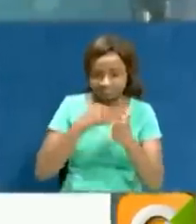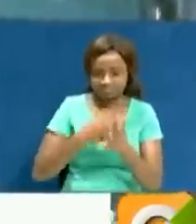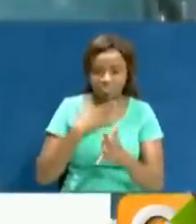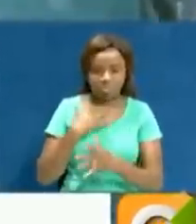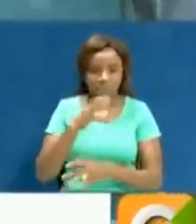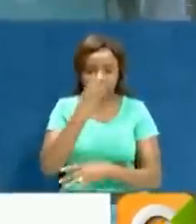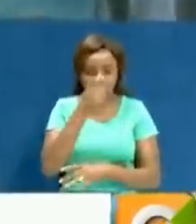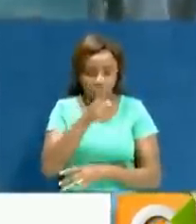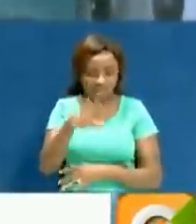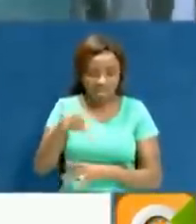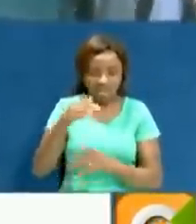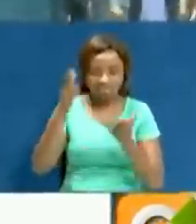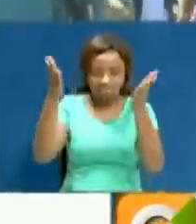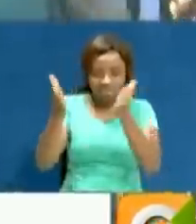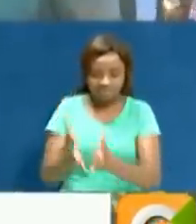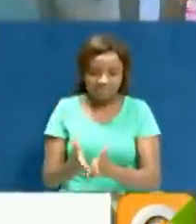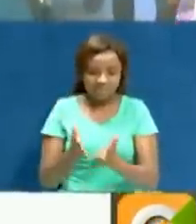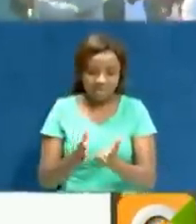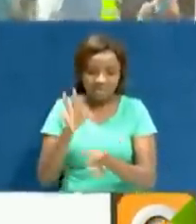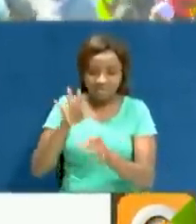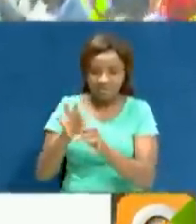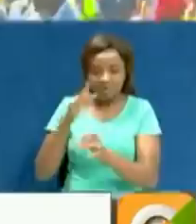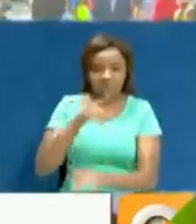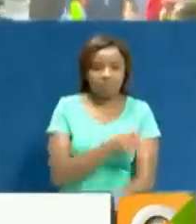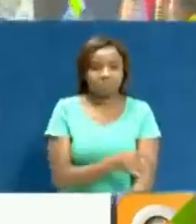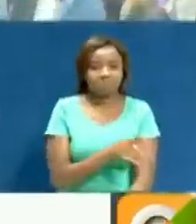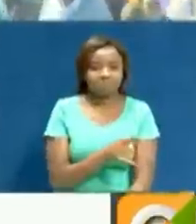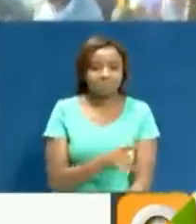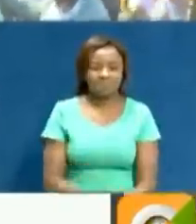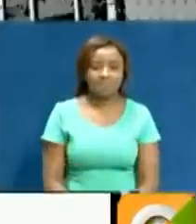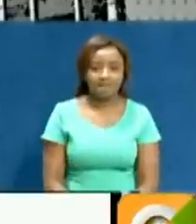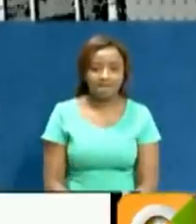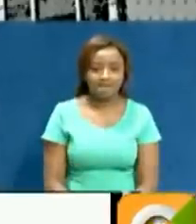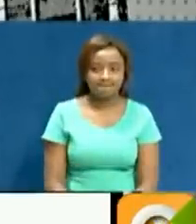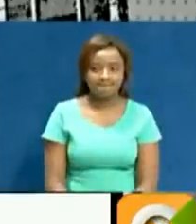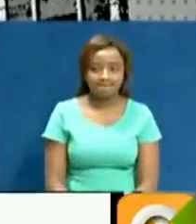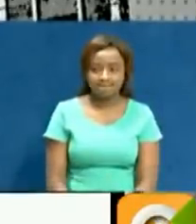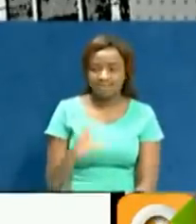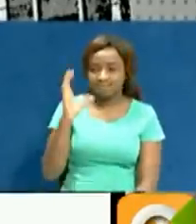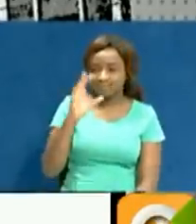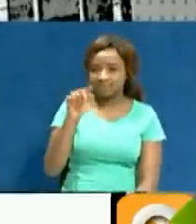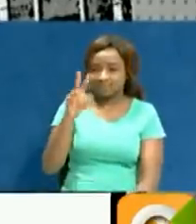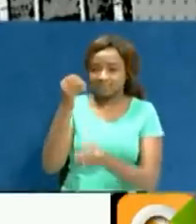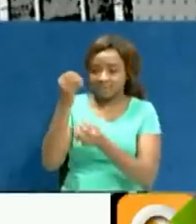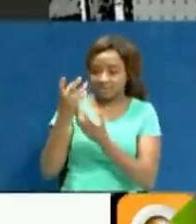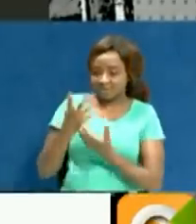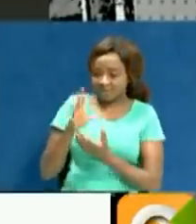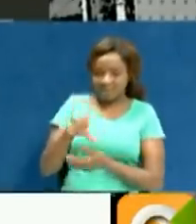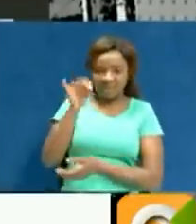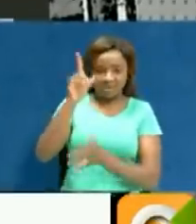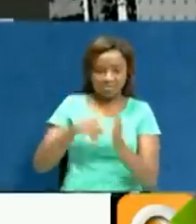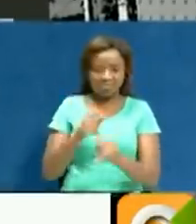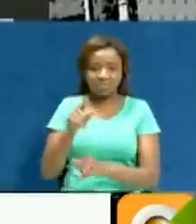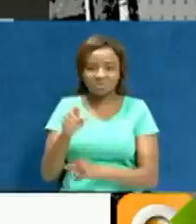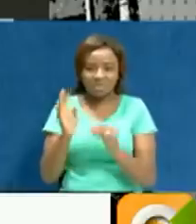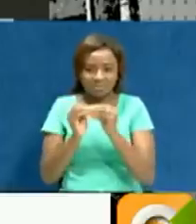race are slowly gathering their troops from the mountain in readiness for the Royal Rumble. Citizen TV has established a